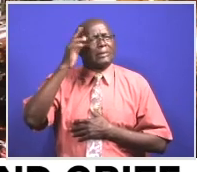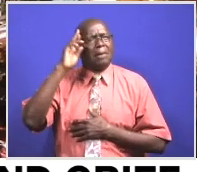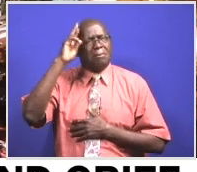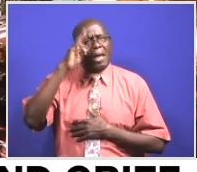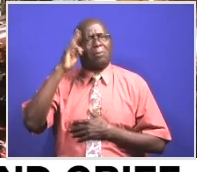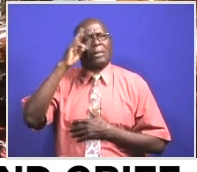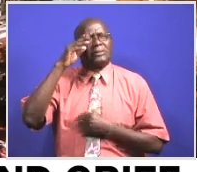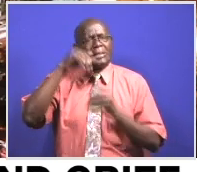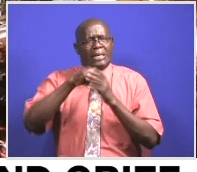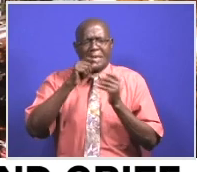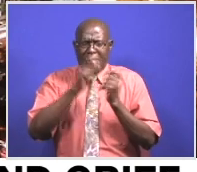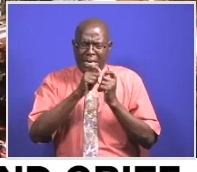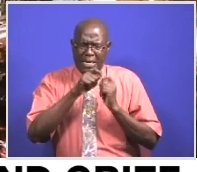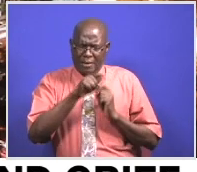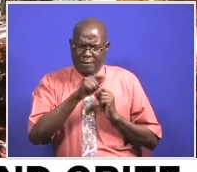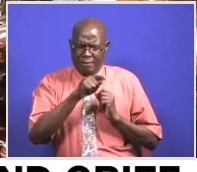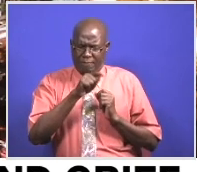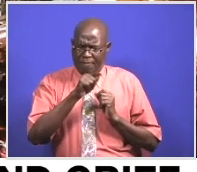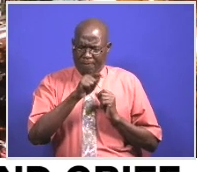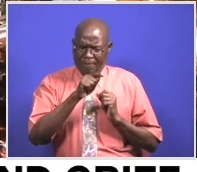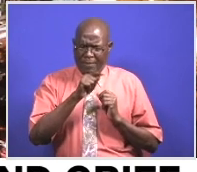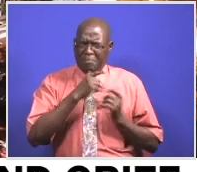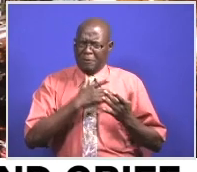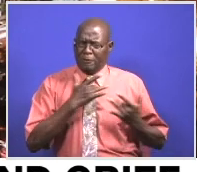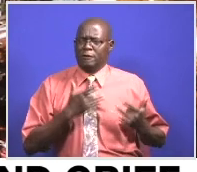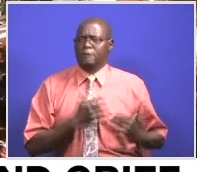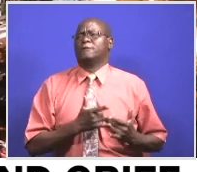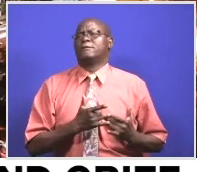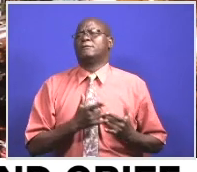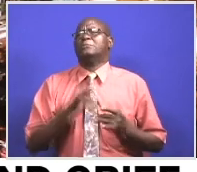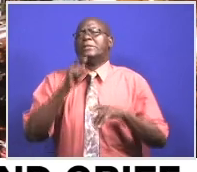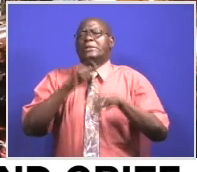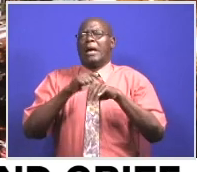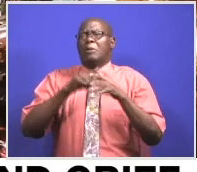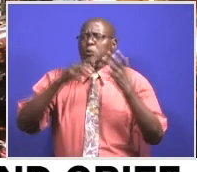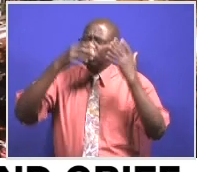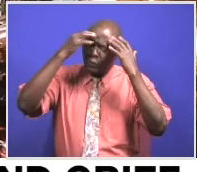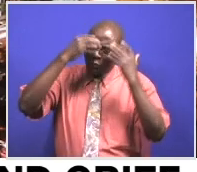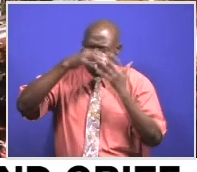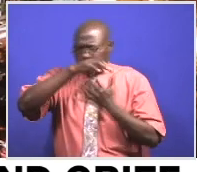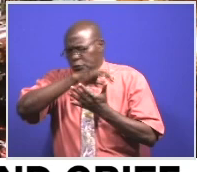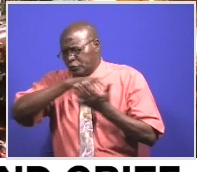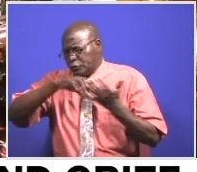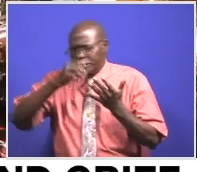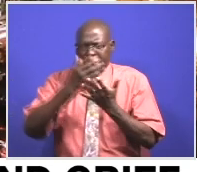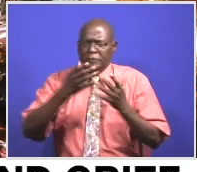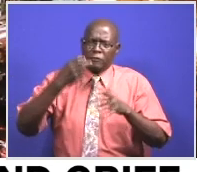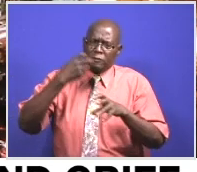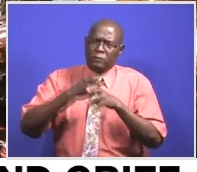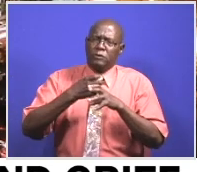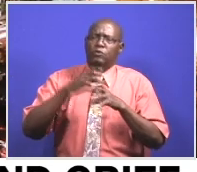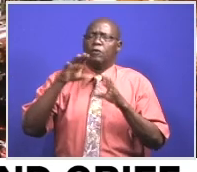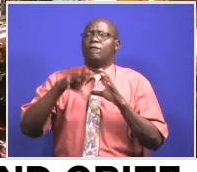that pain. In that midst, the time you are so confused, things are so tough, find purpose in